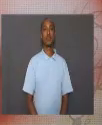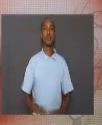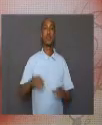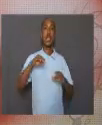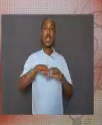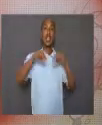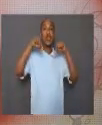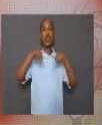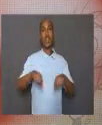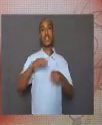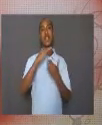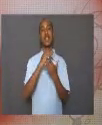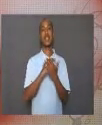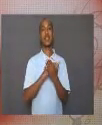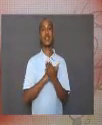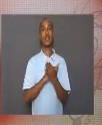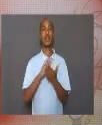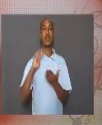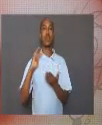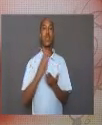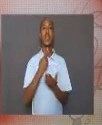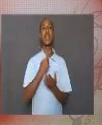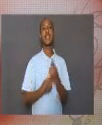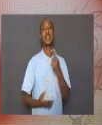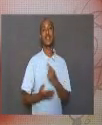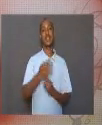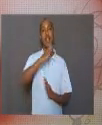In today's lesson, we will discuss